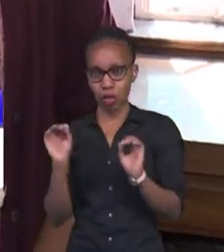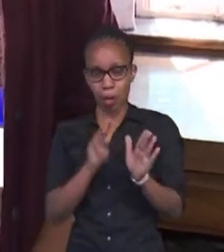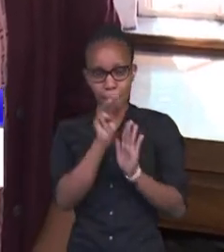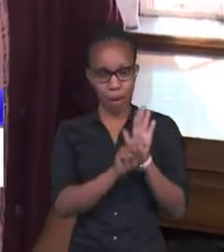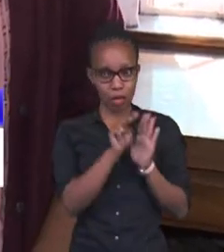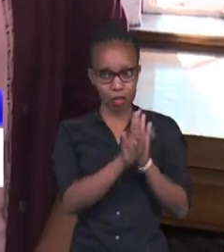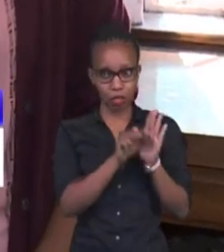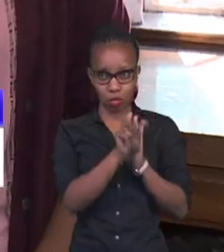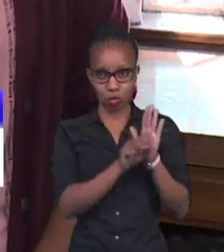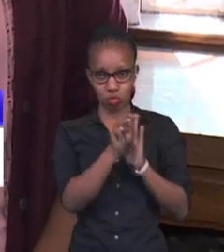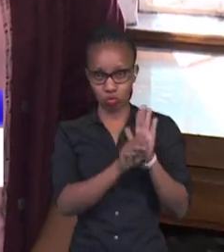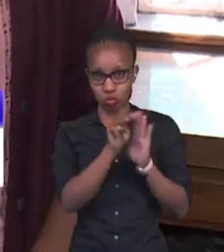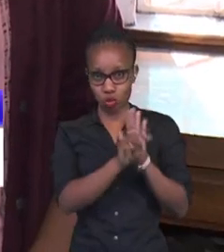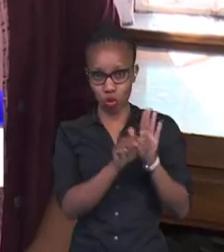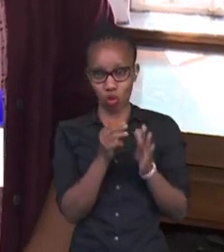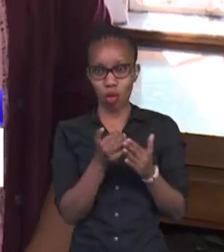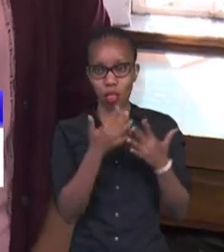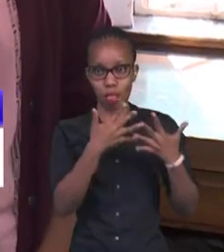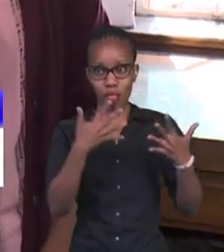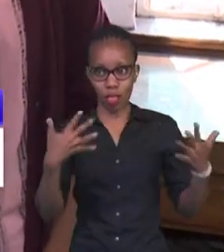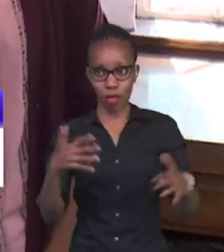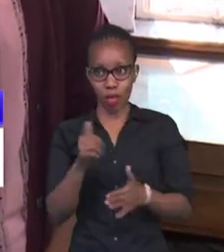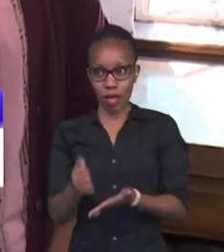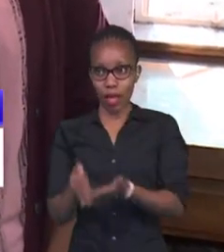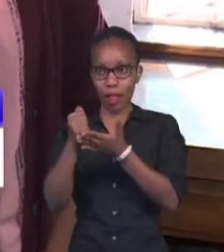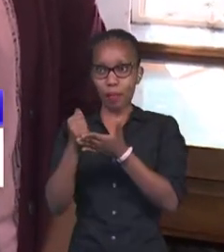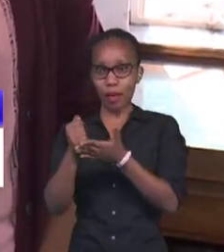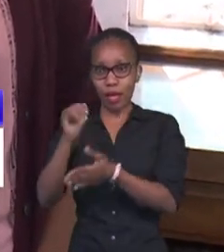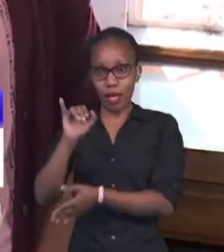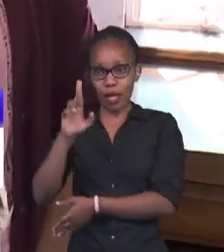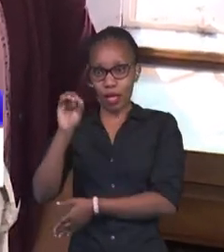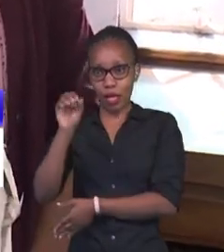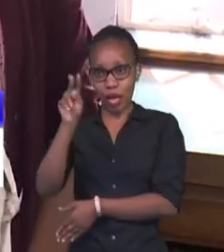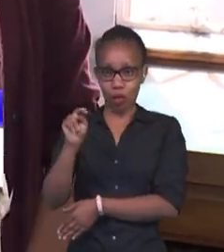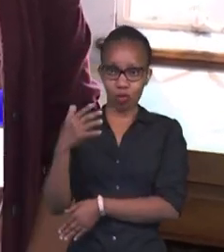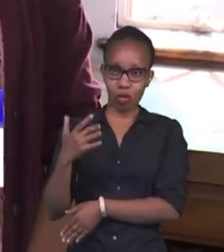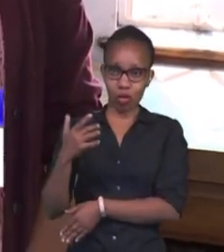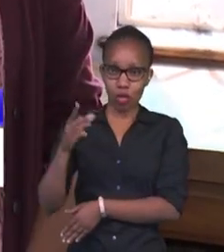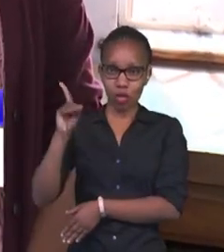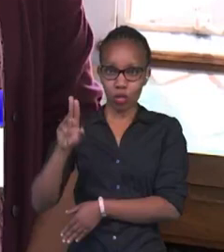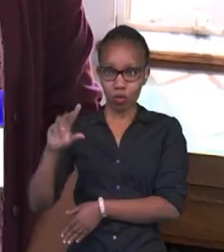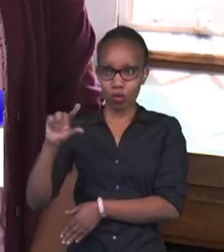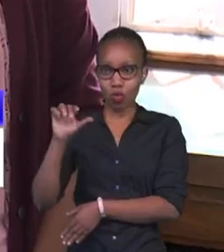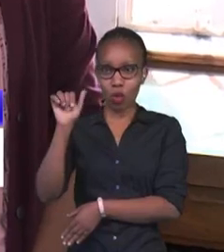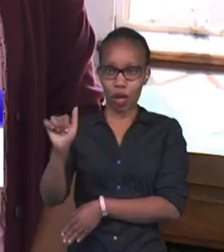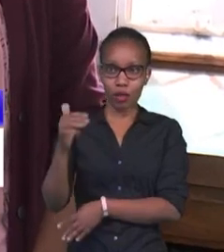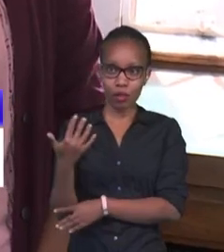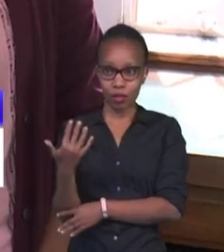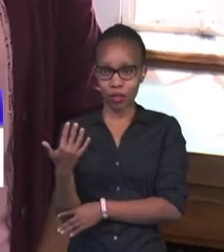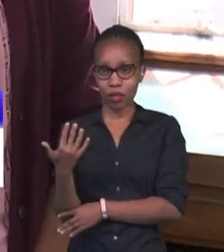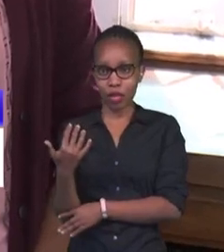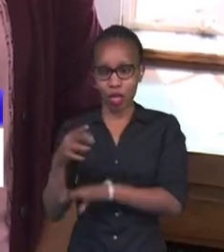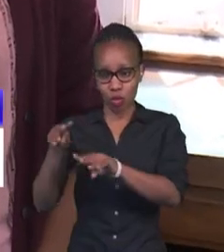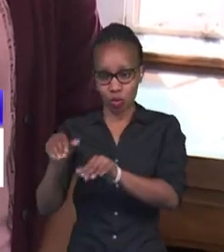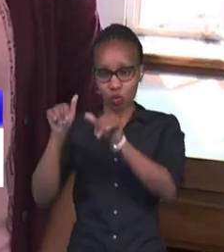of course, were elementary. With the aid of an iron hoe, the Lodoga gained a living from the poor tropical soils of